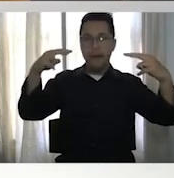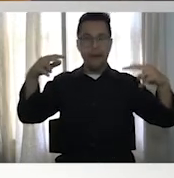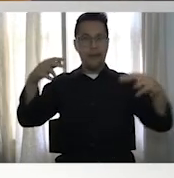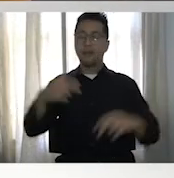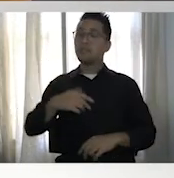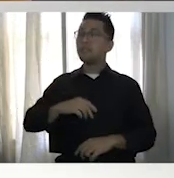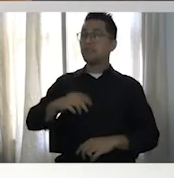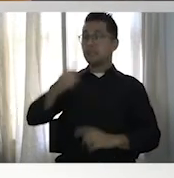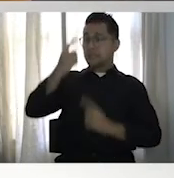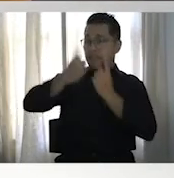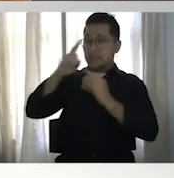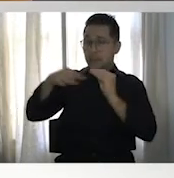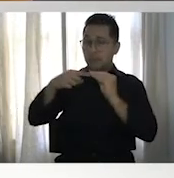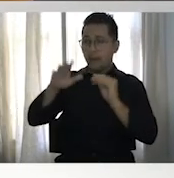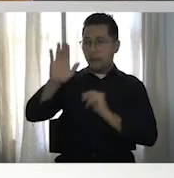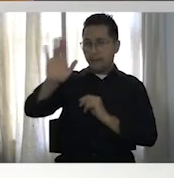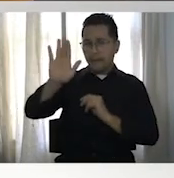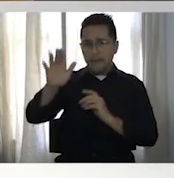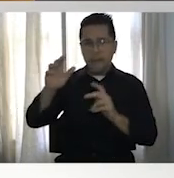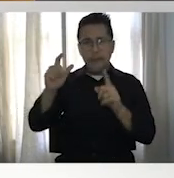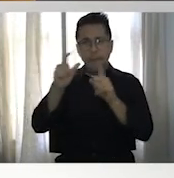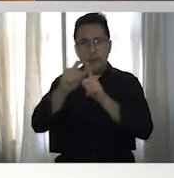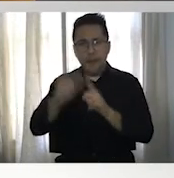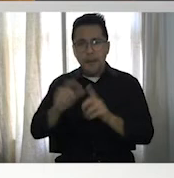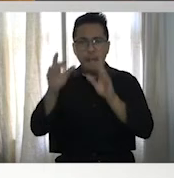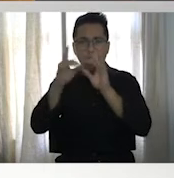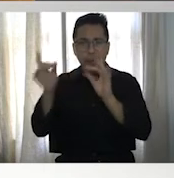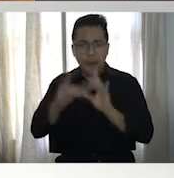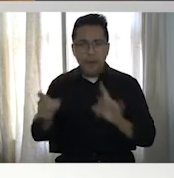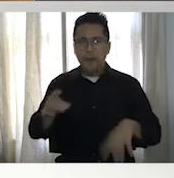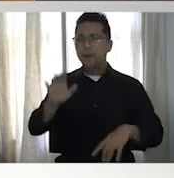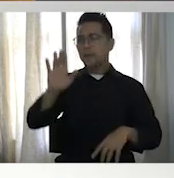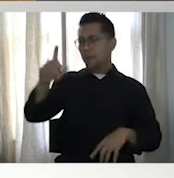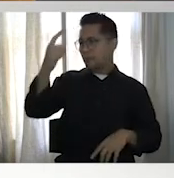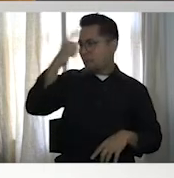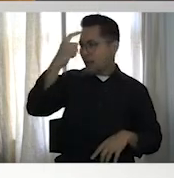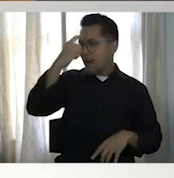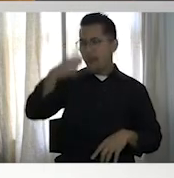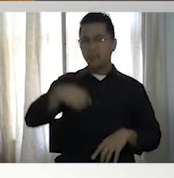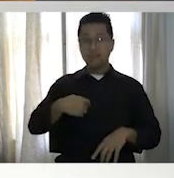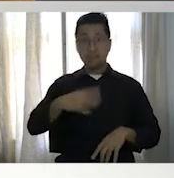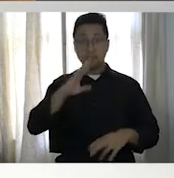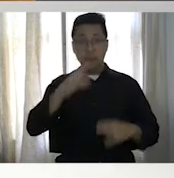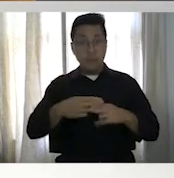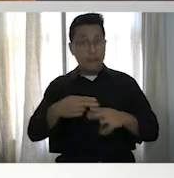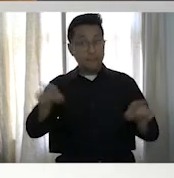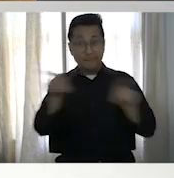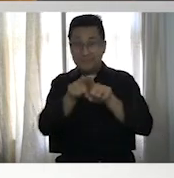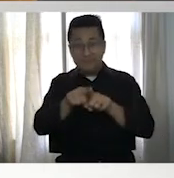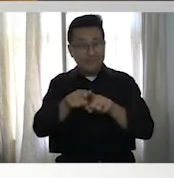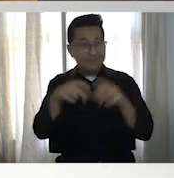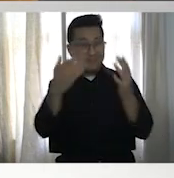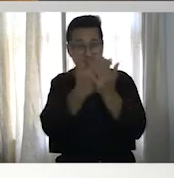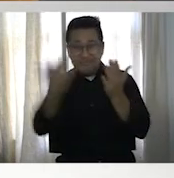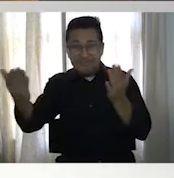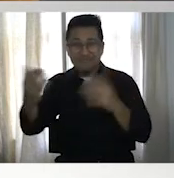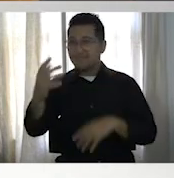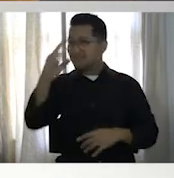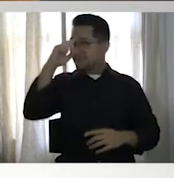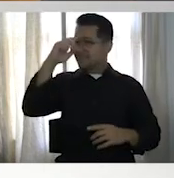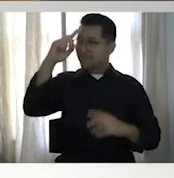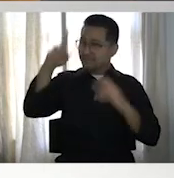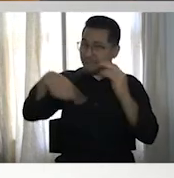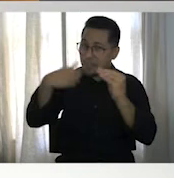their words, their body, and their brain. Their brain meaning, are they talking about the same things? Were they thinking about each other?